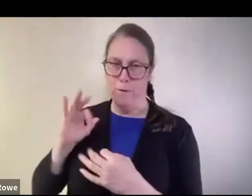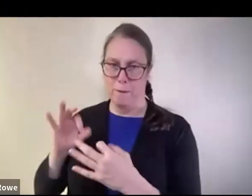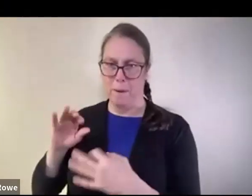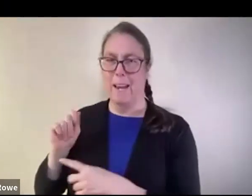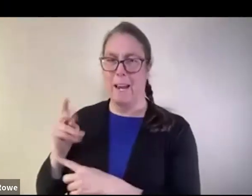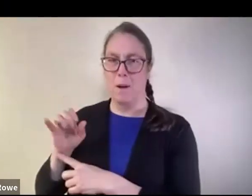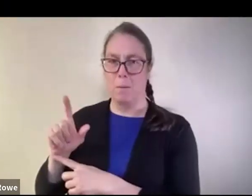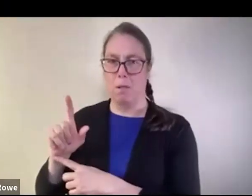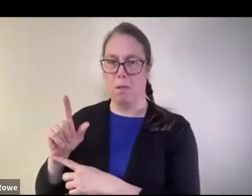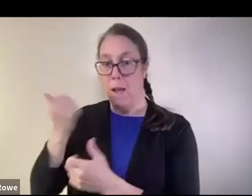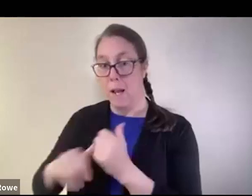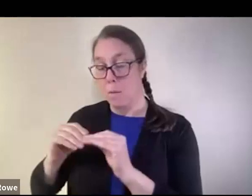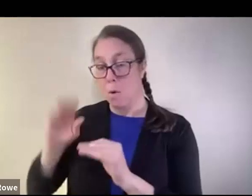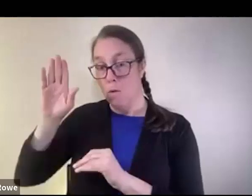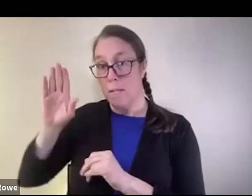Any raised hands?